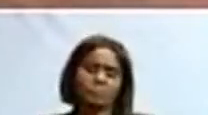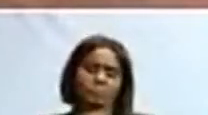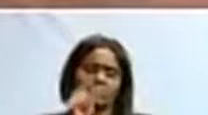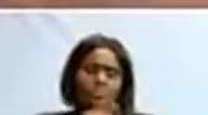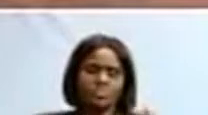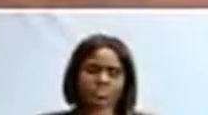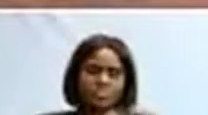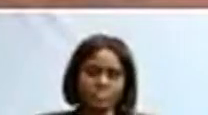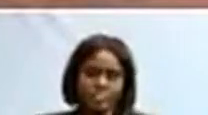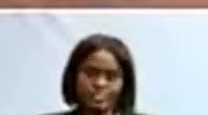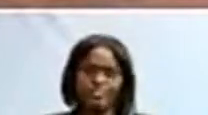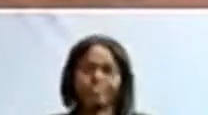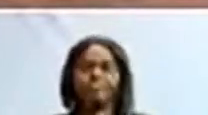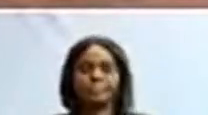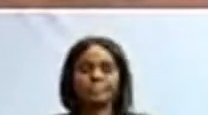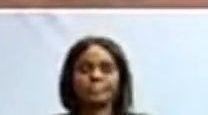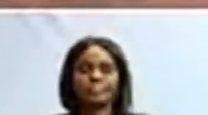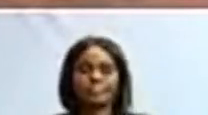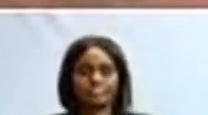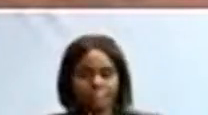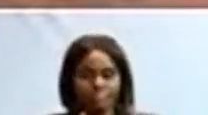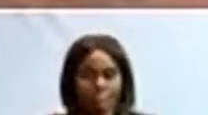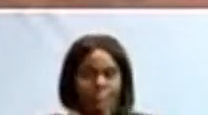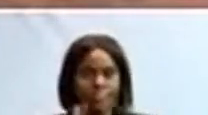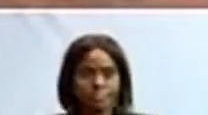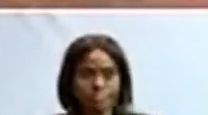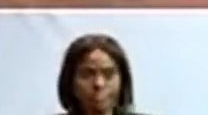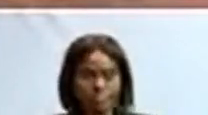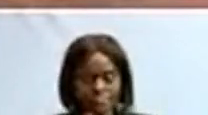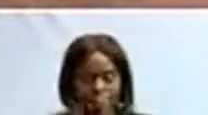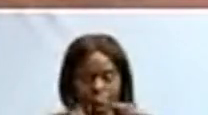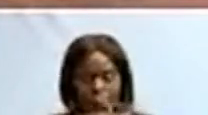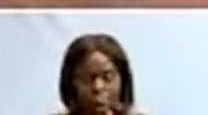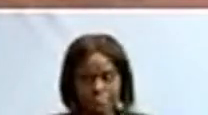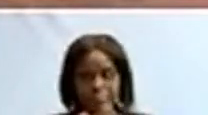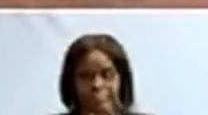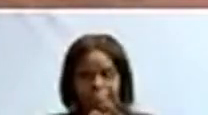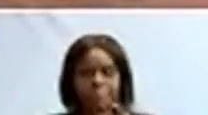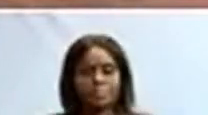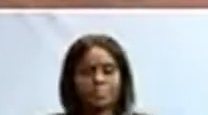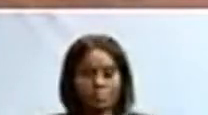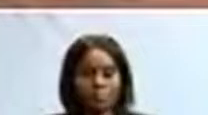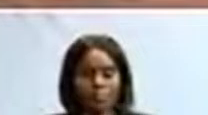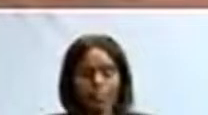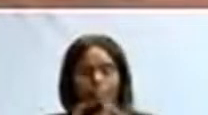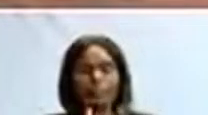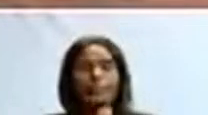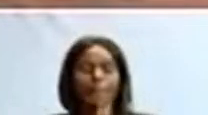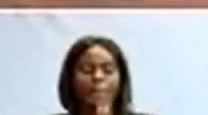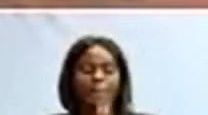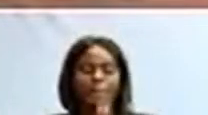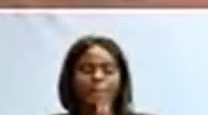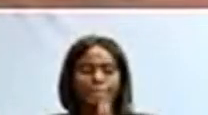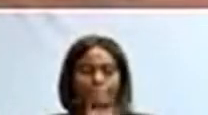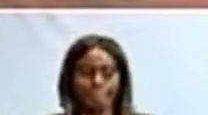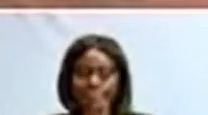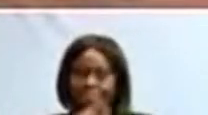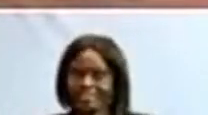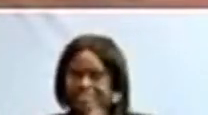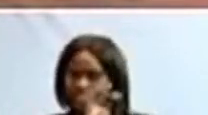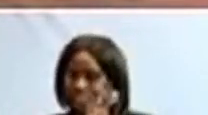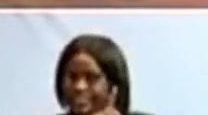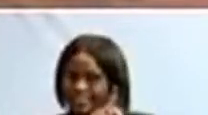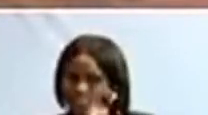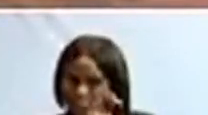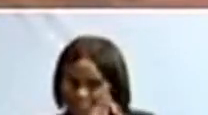costs. Action taken, Chair. Management has since requested the